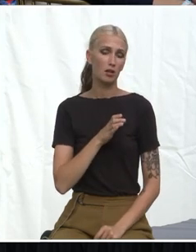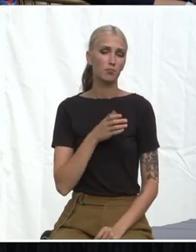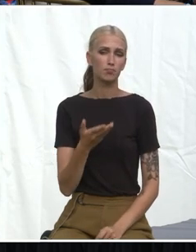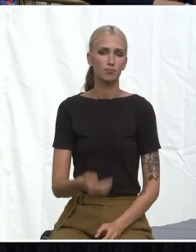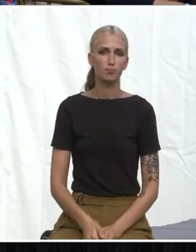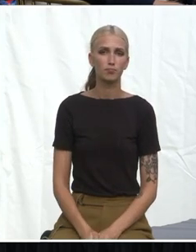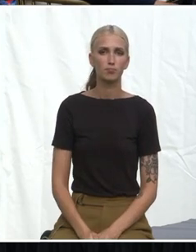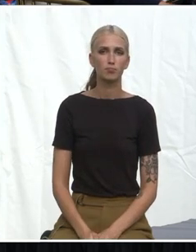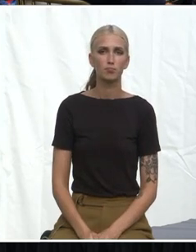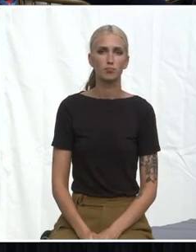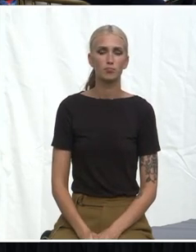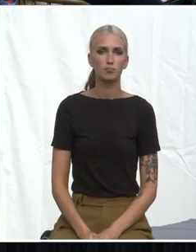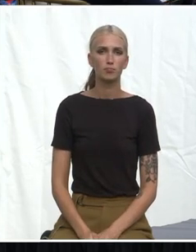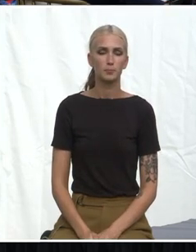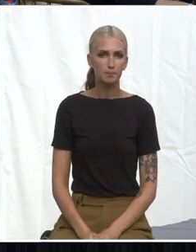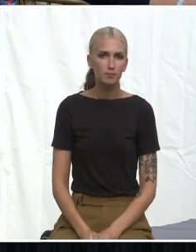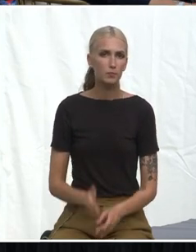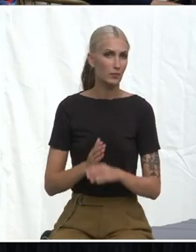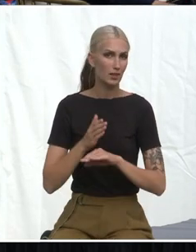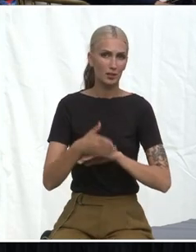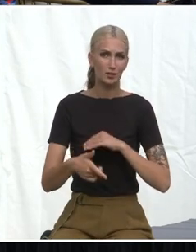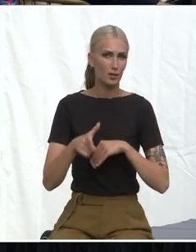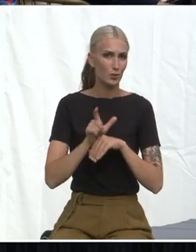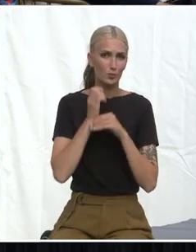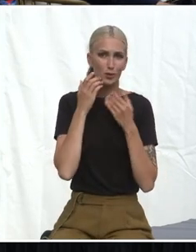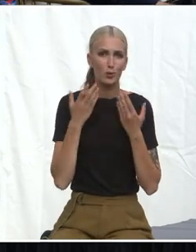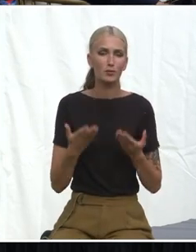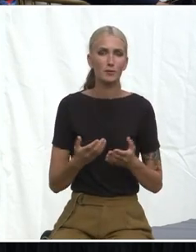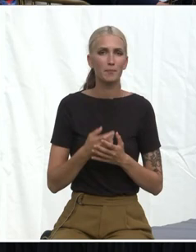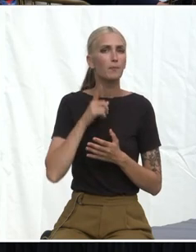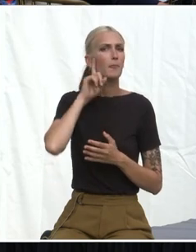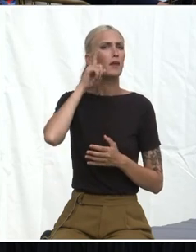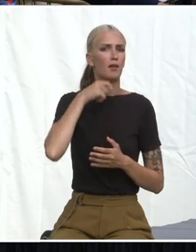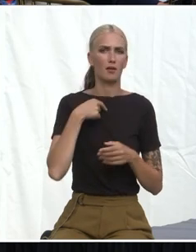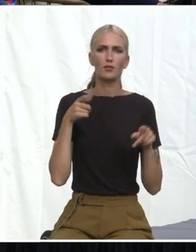I really don't have anything to add to this. I think also,